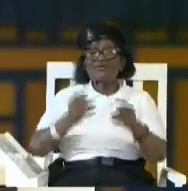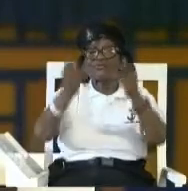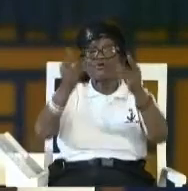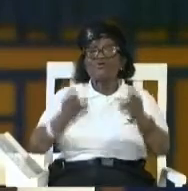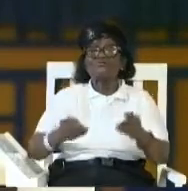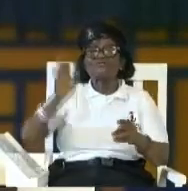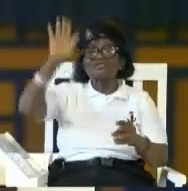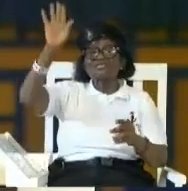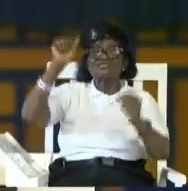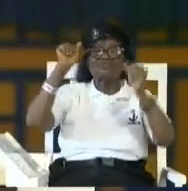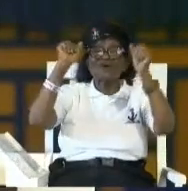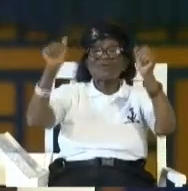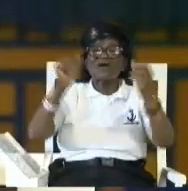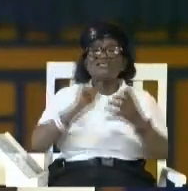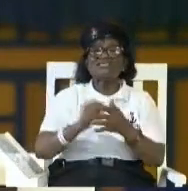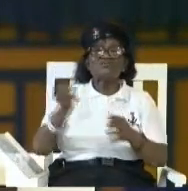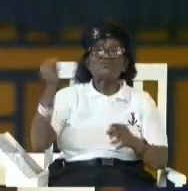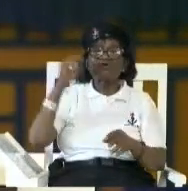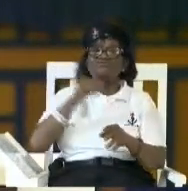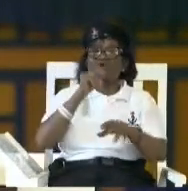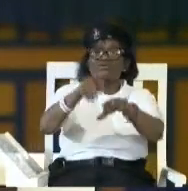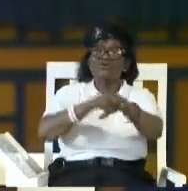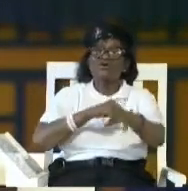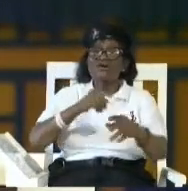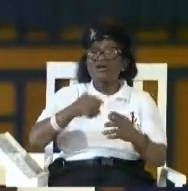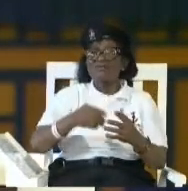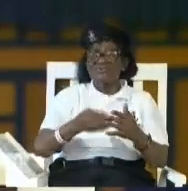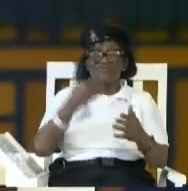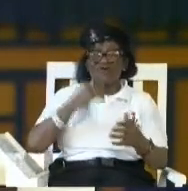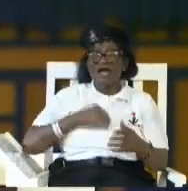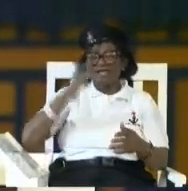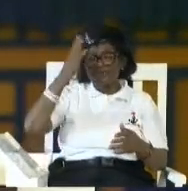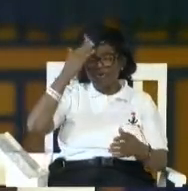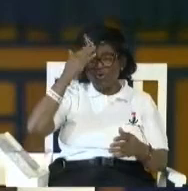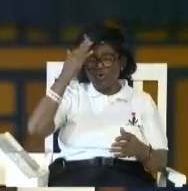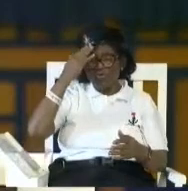power. It wasn't long before I discovered